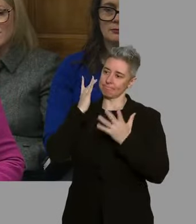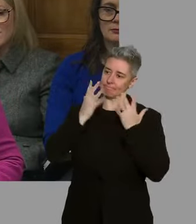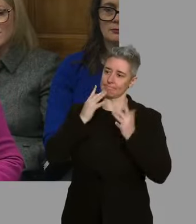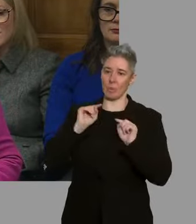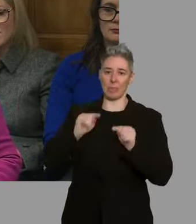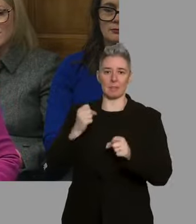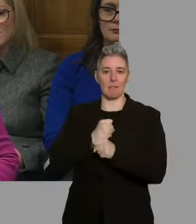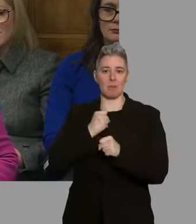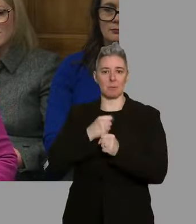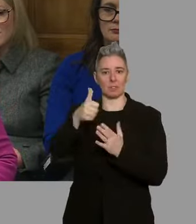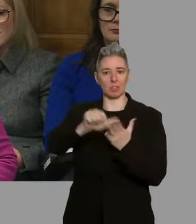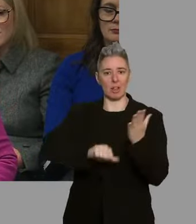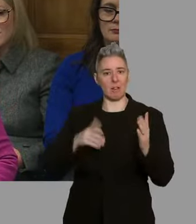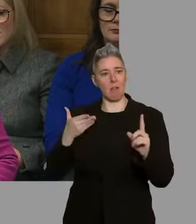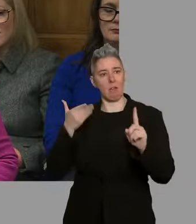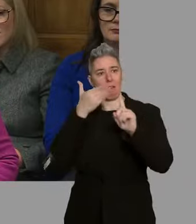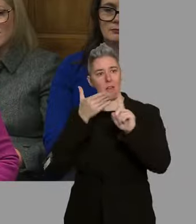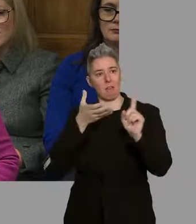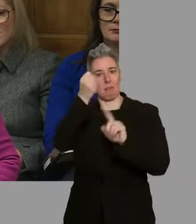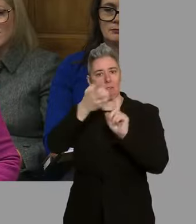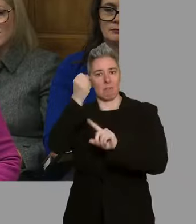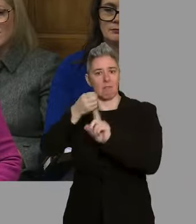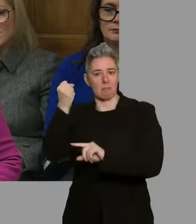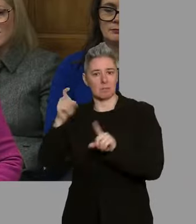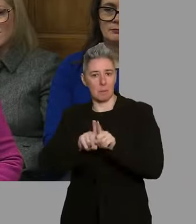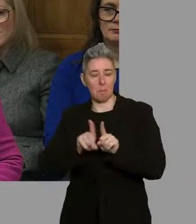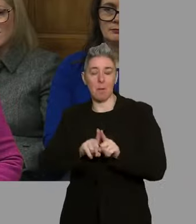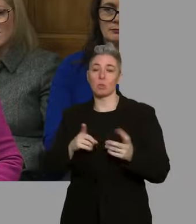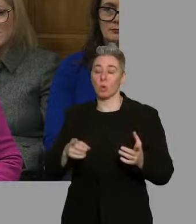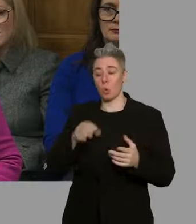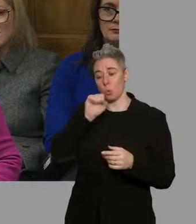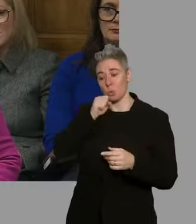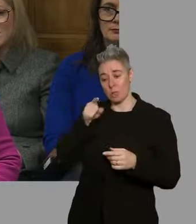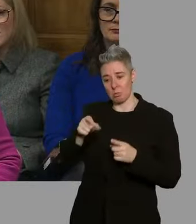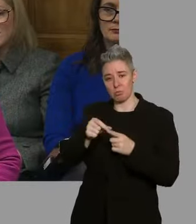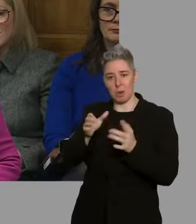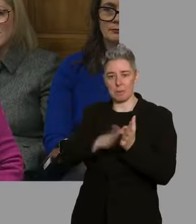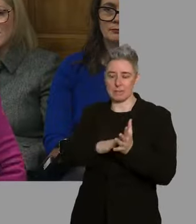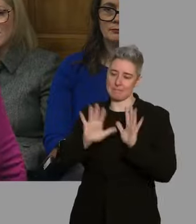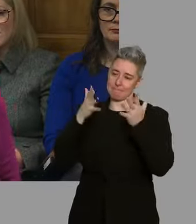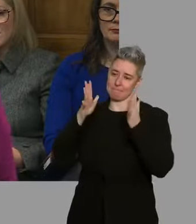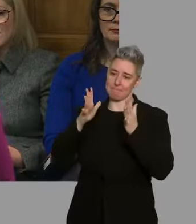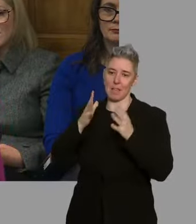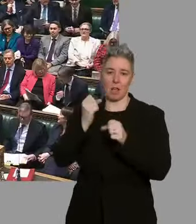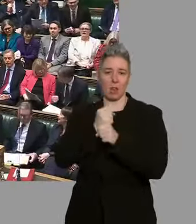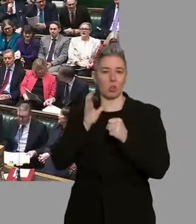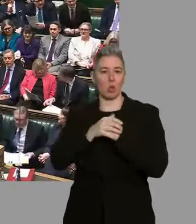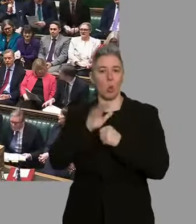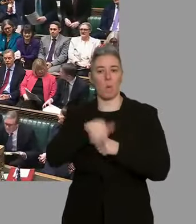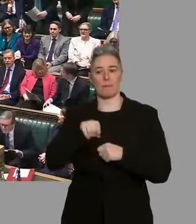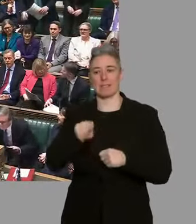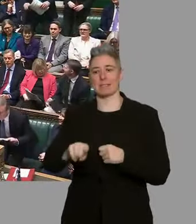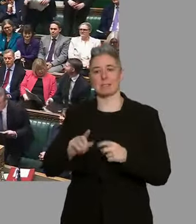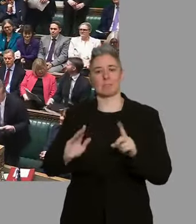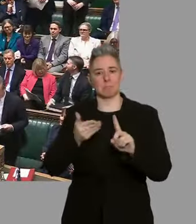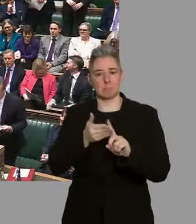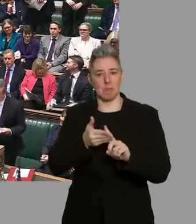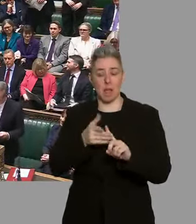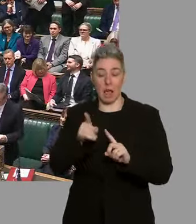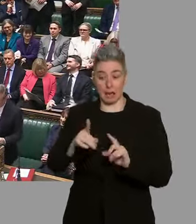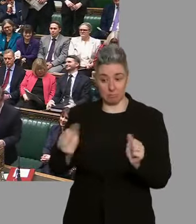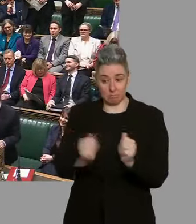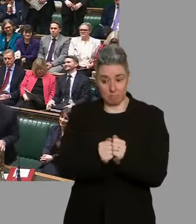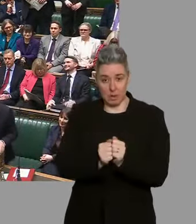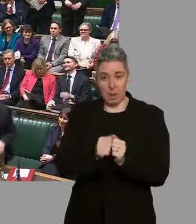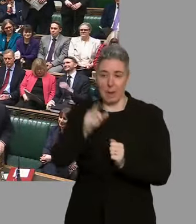congratulating Glasgow on this milestone, and does he agree with me that people really do make Glasgow? Prime Minister. Well,